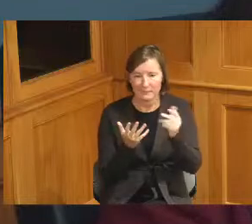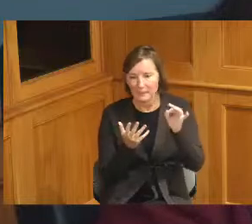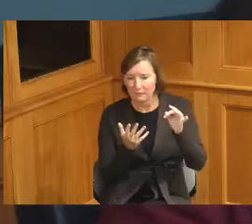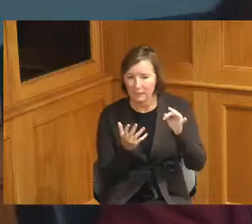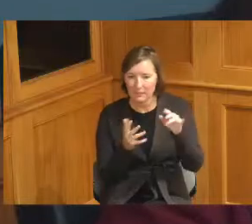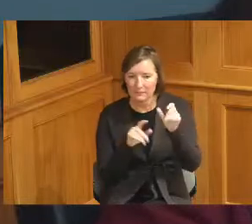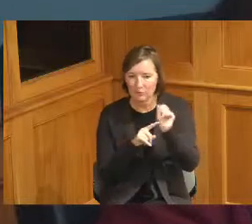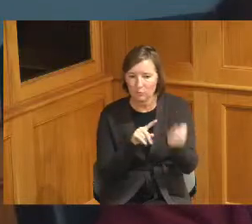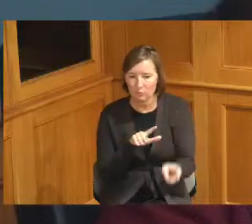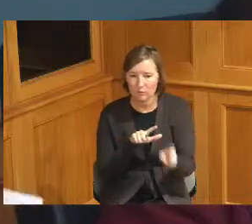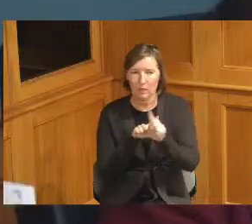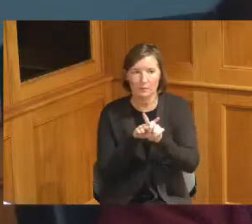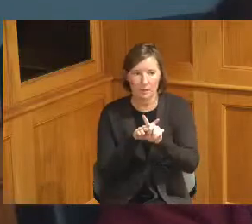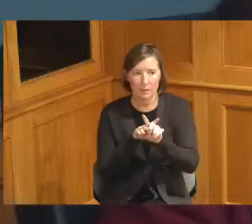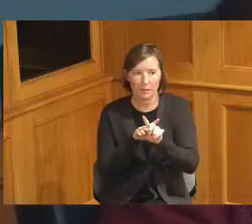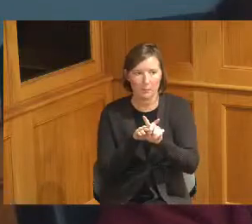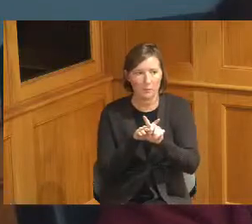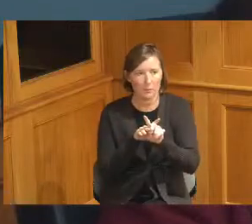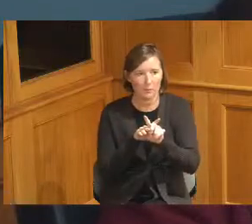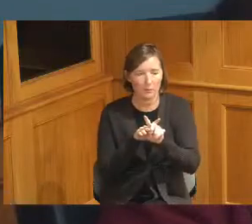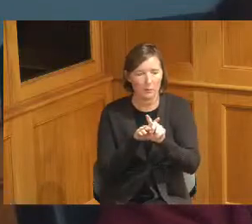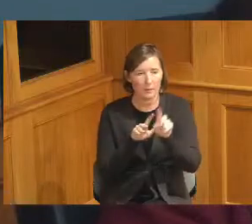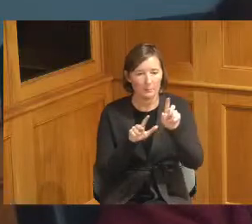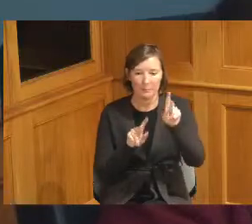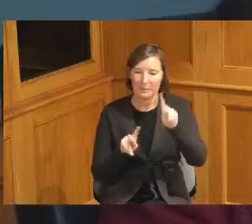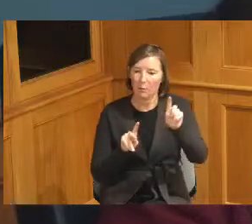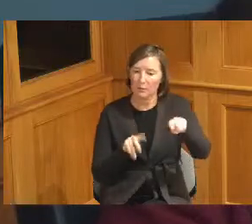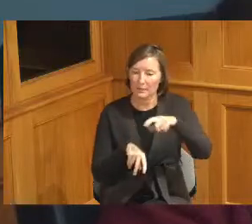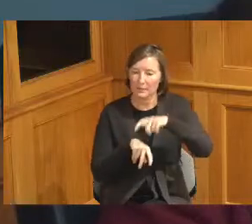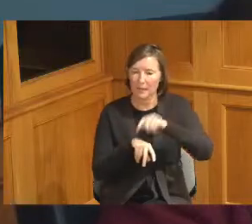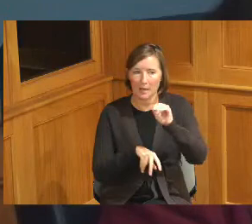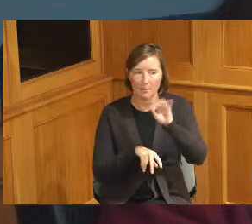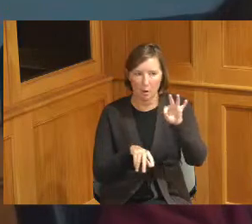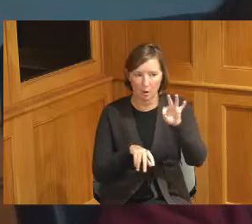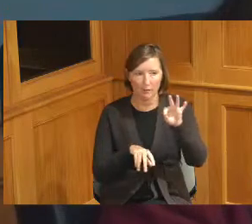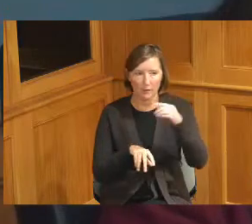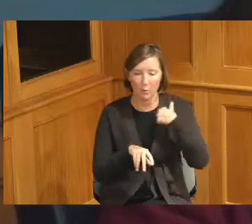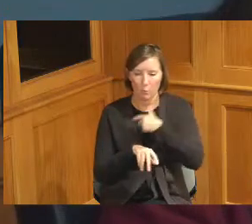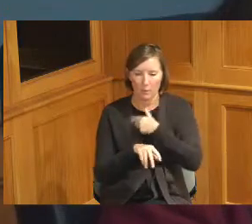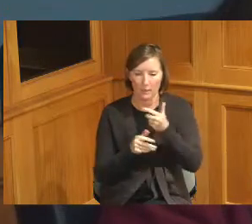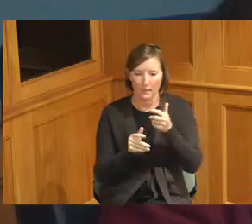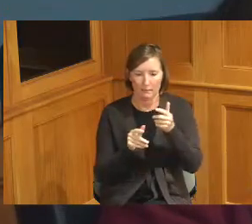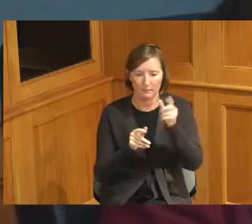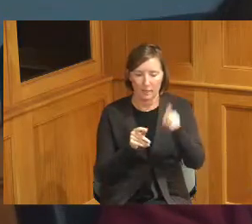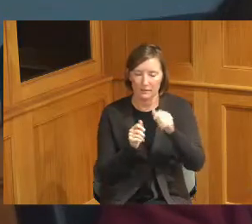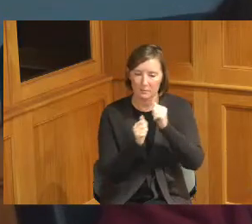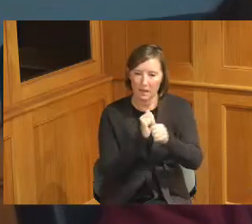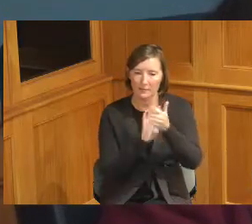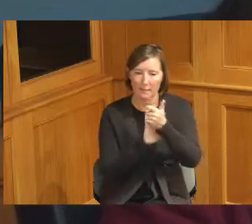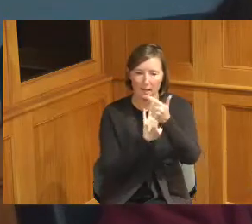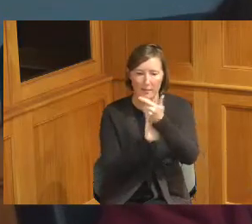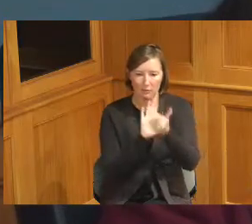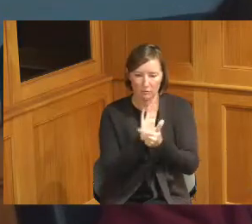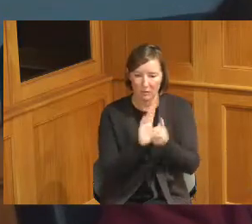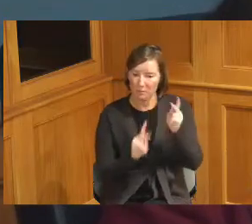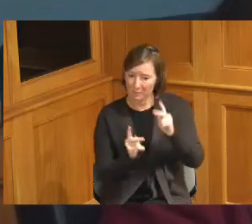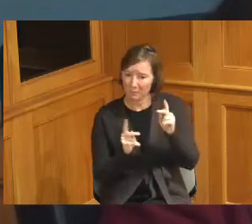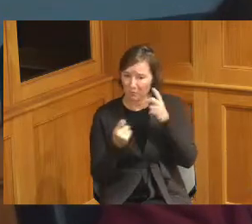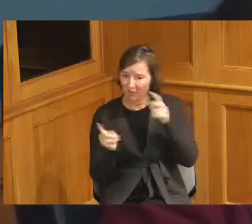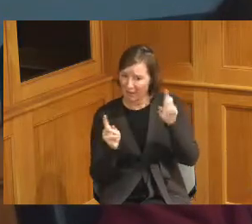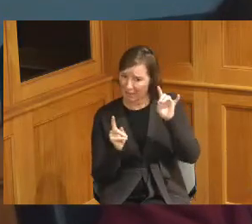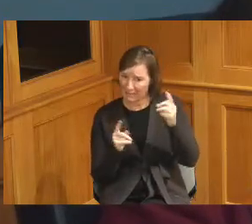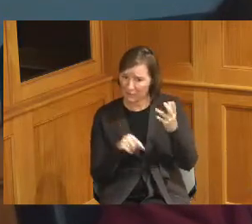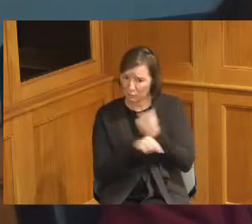to be out or have some time off, that we passed that legislation. Have we had people take advantage of that,